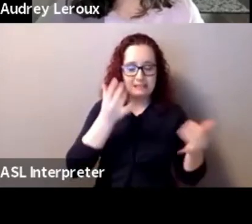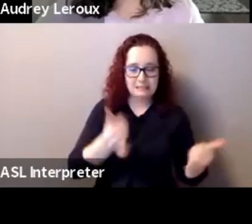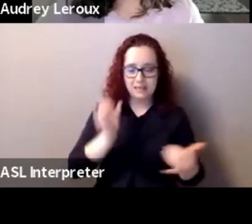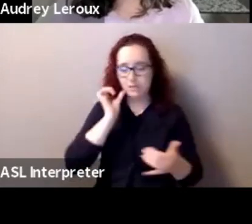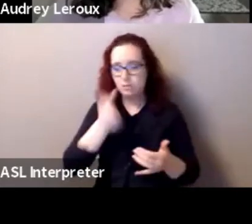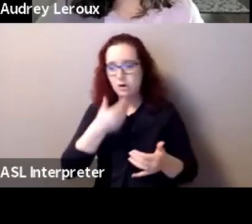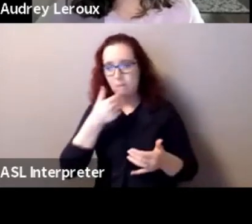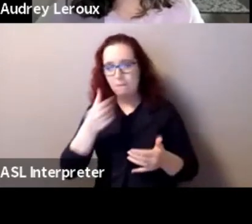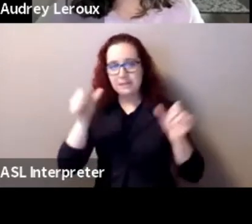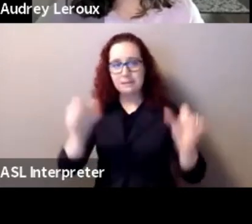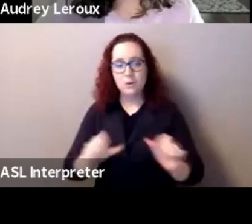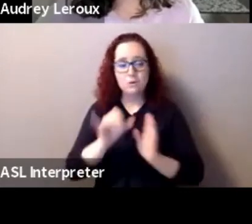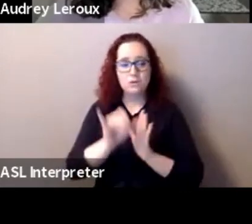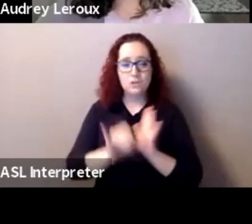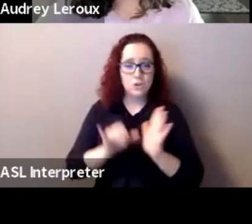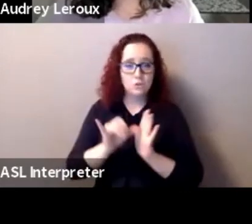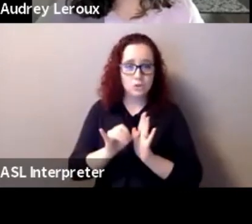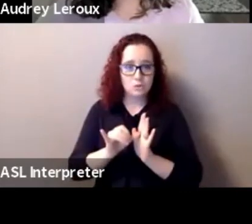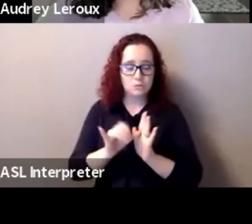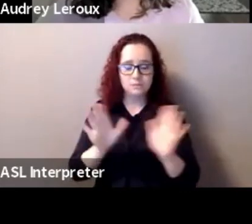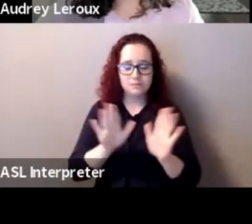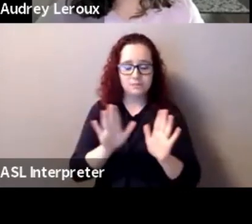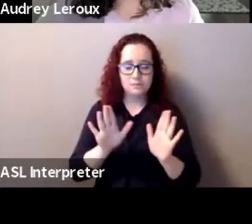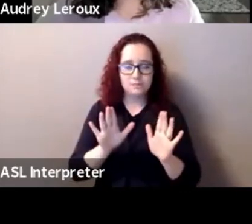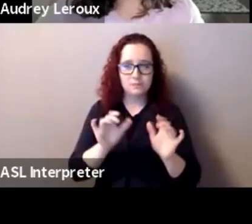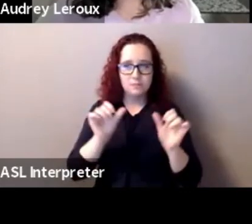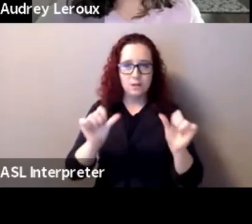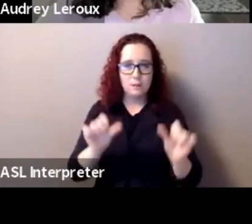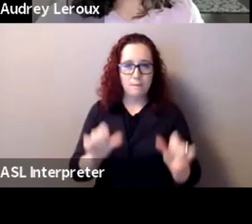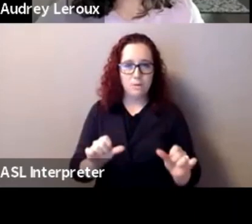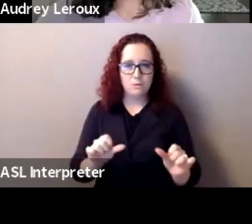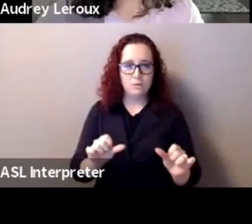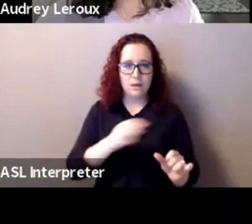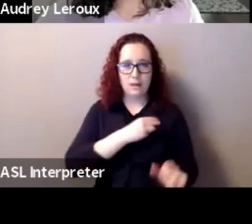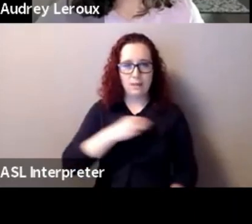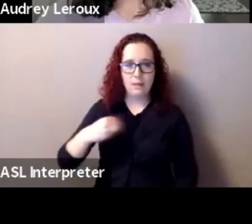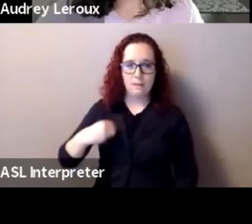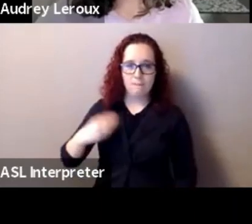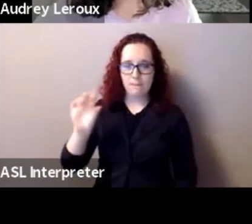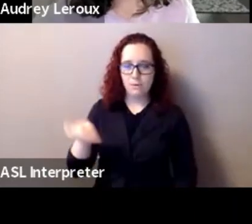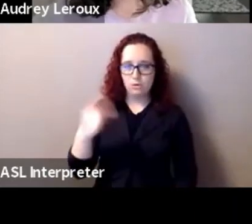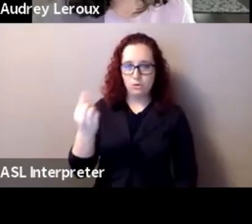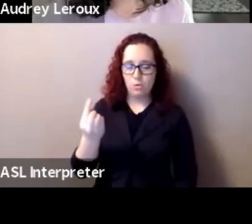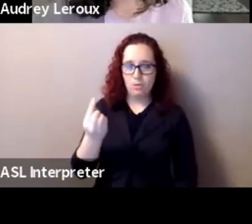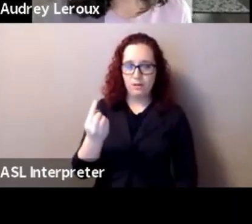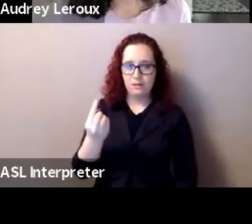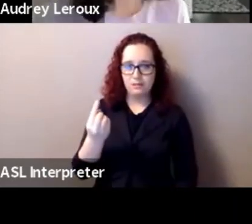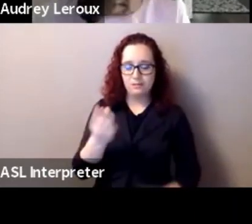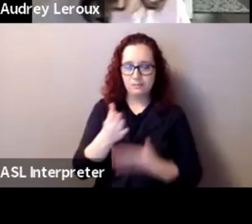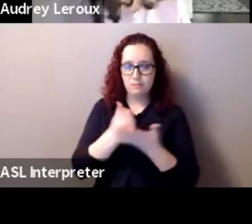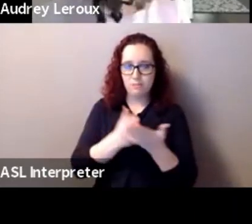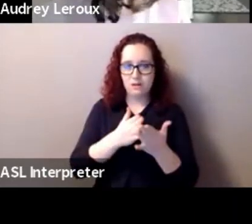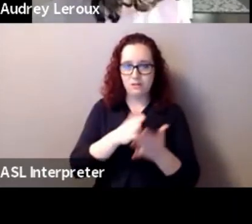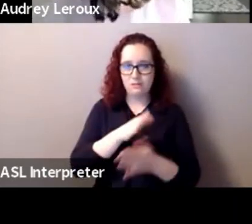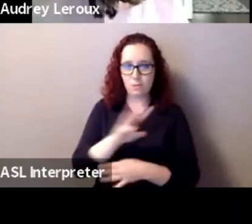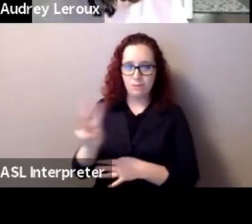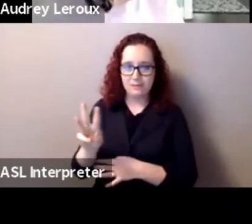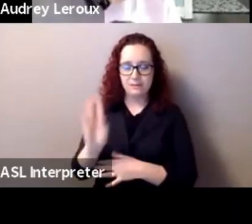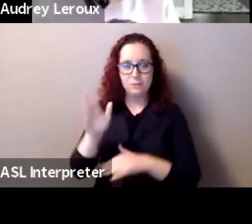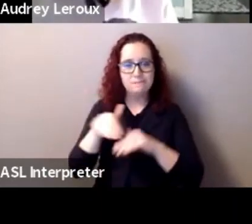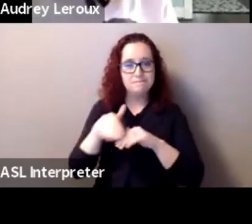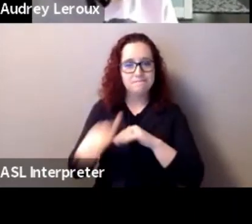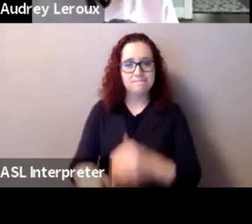on YouTube, and we'll send you a link to that. Or actually, it might be posted in that members only portion of our website. So we will get that to you.